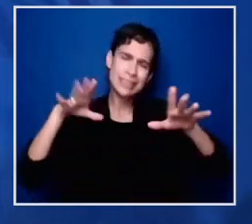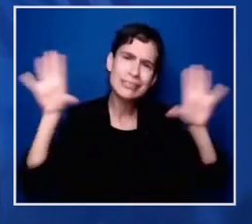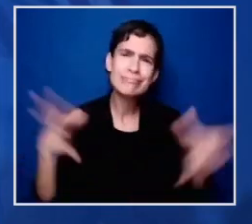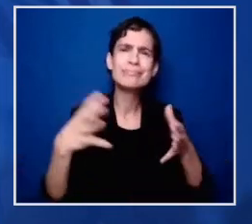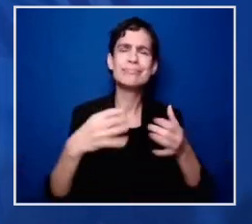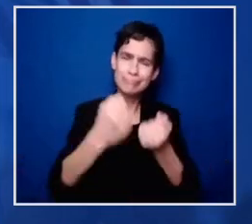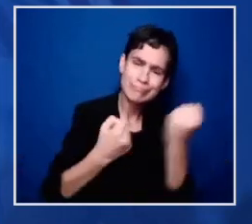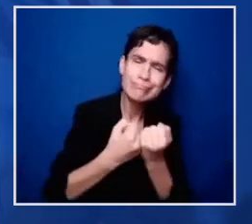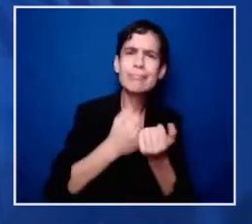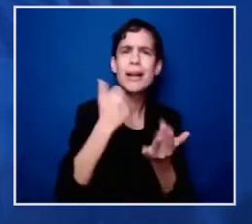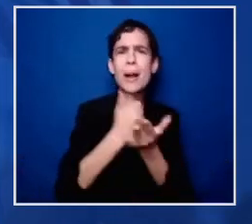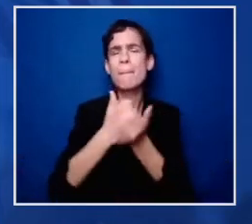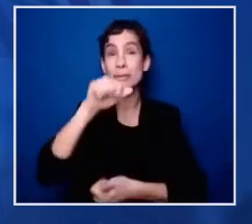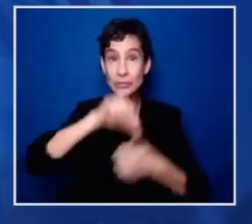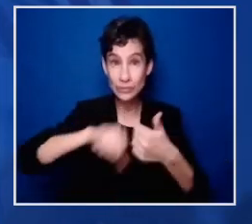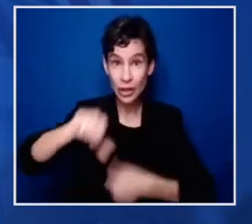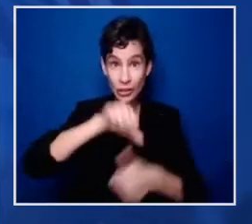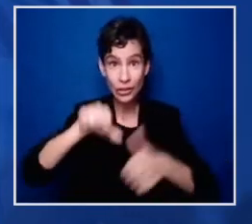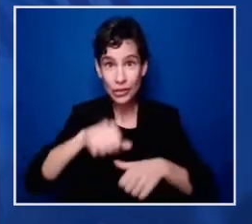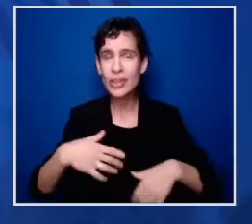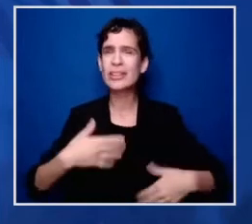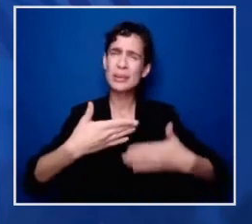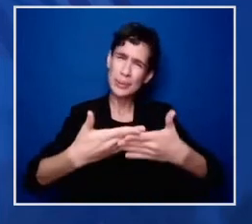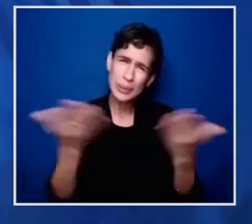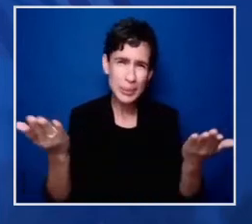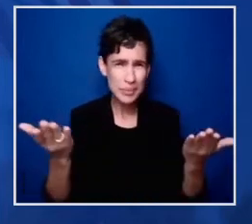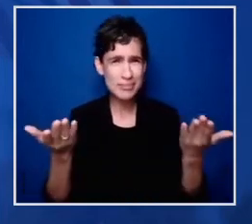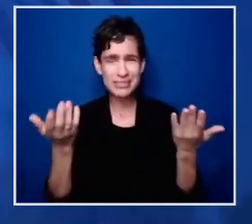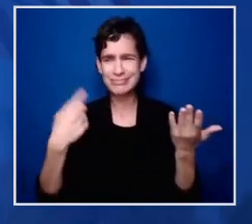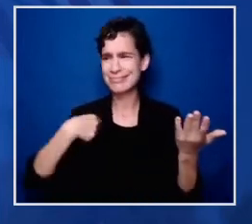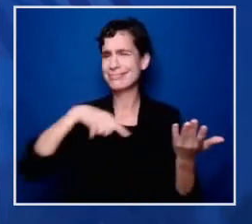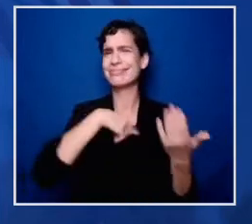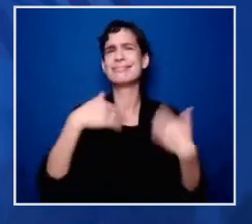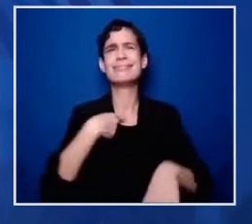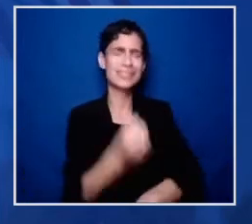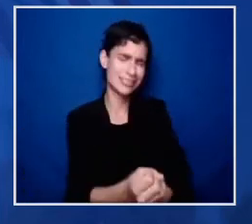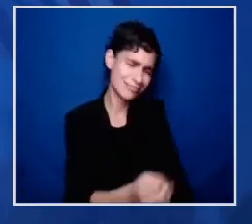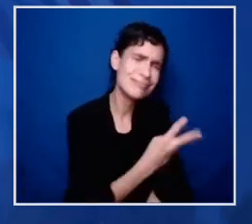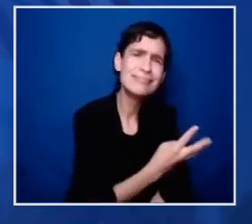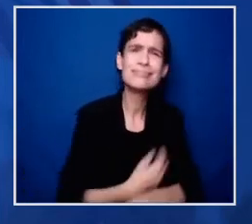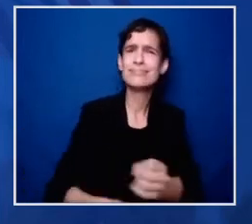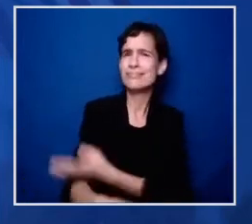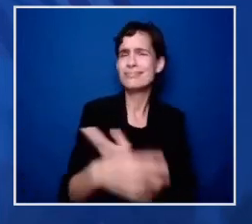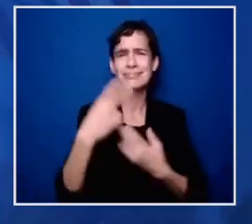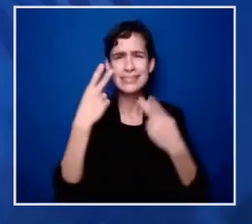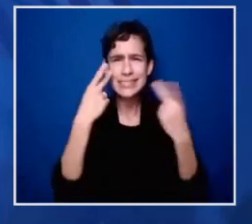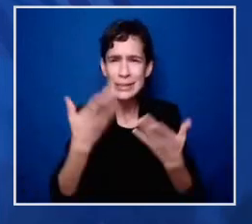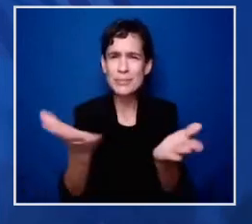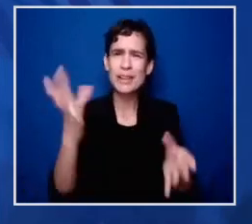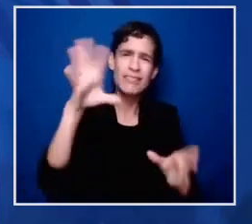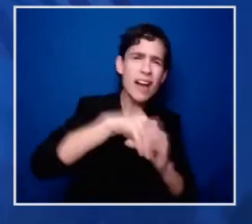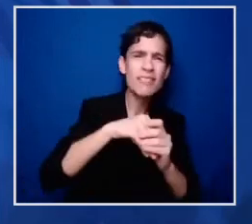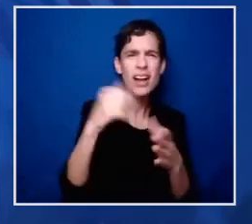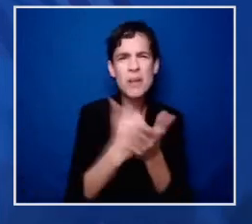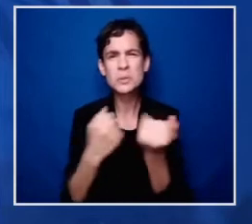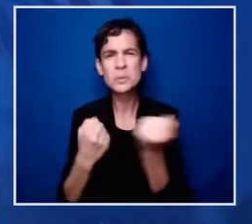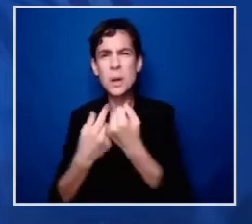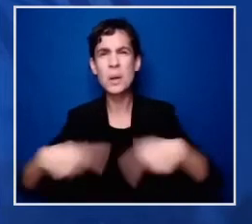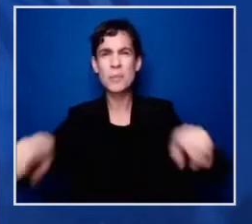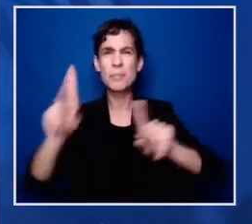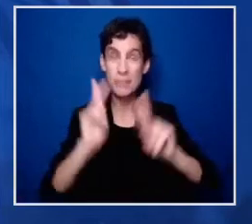of you are doing and the impact you are making. Whether you serve today or not, we call on